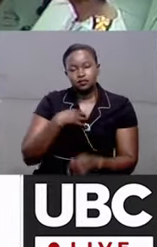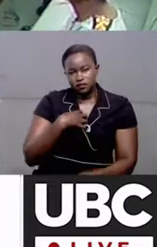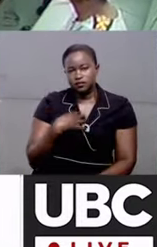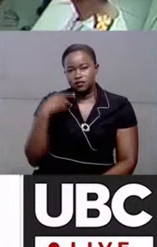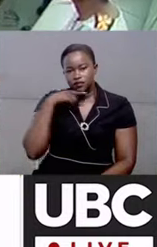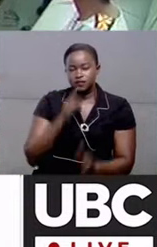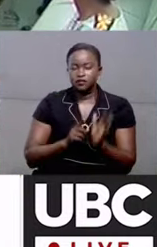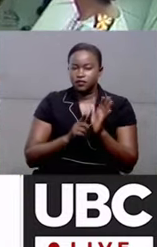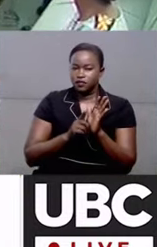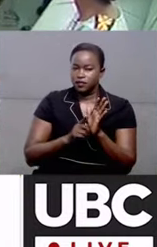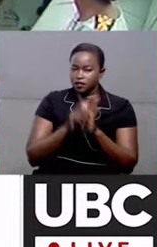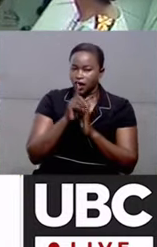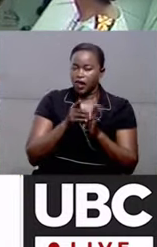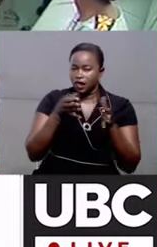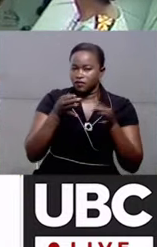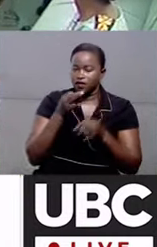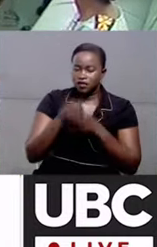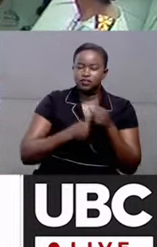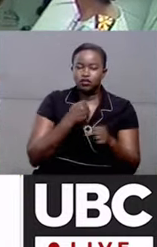year